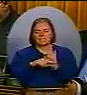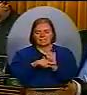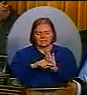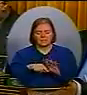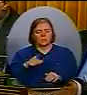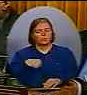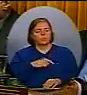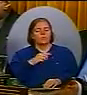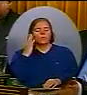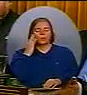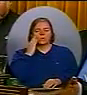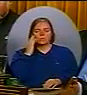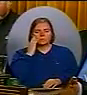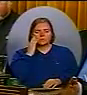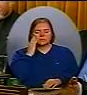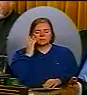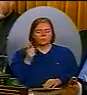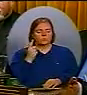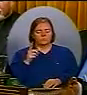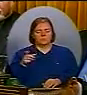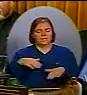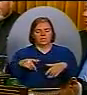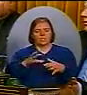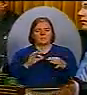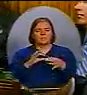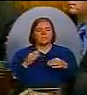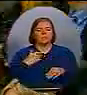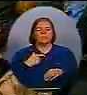why his leader tried to cover up that illegal money for so long.